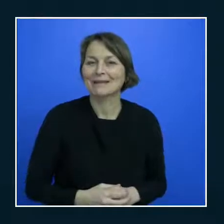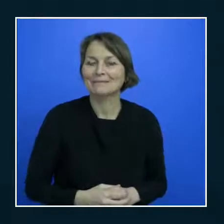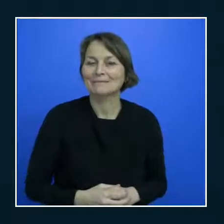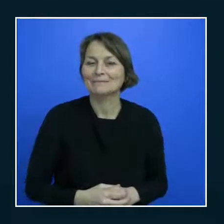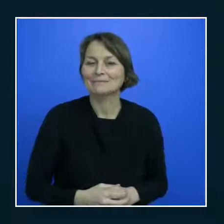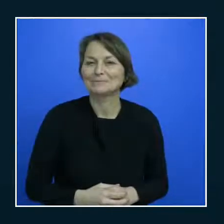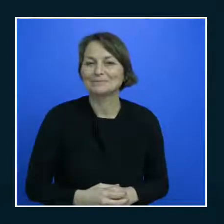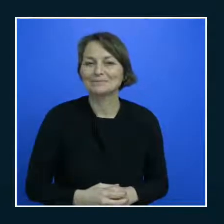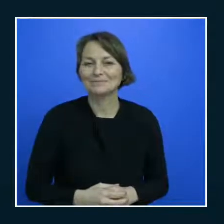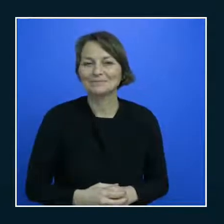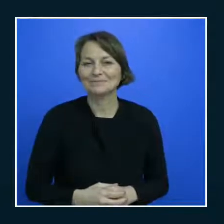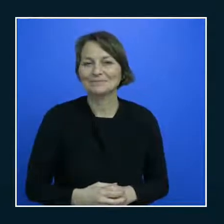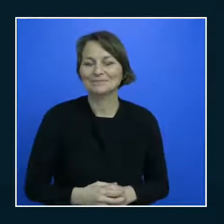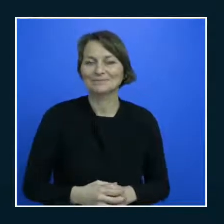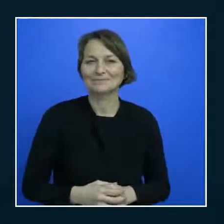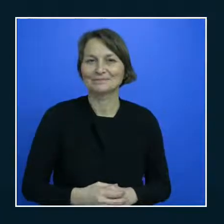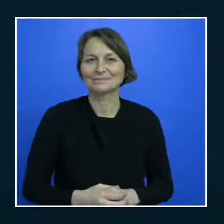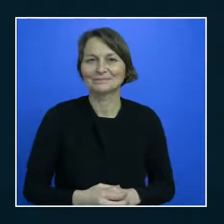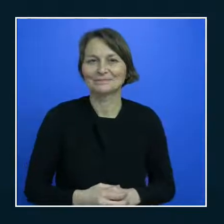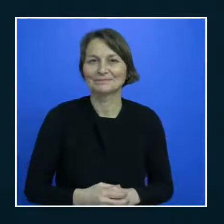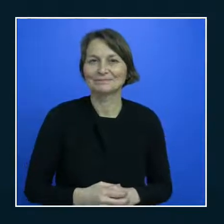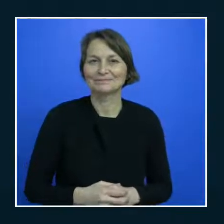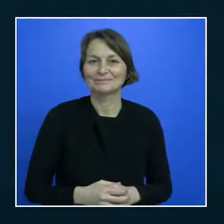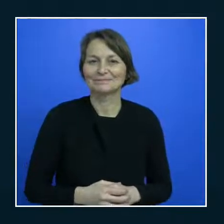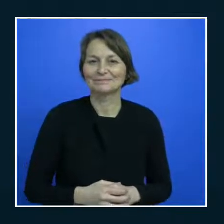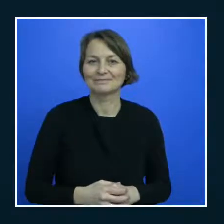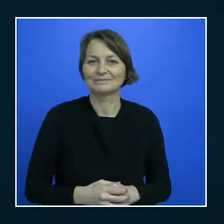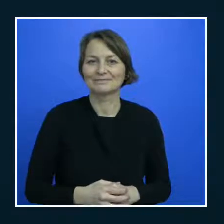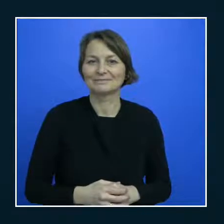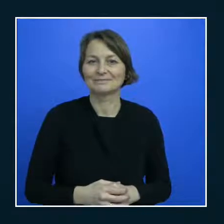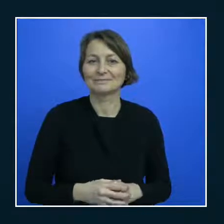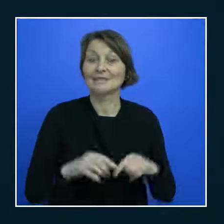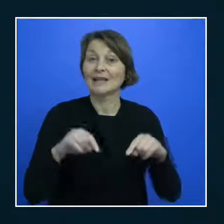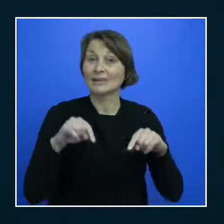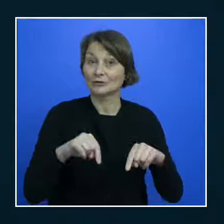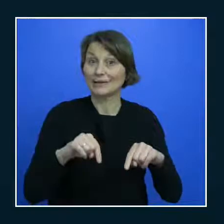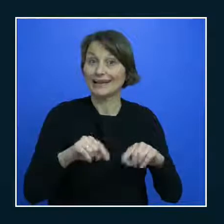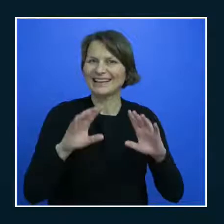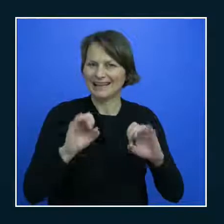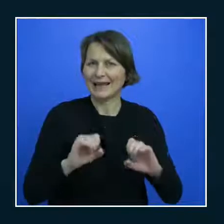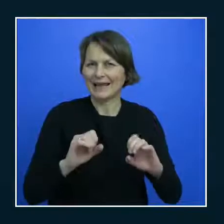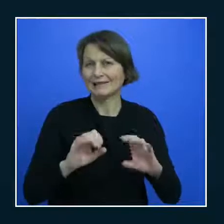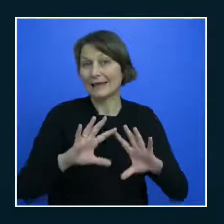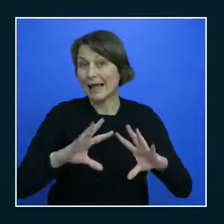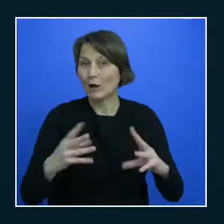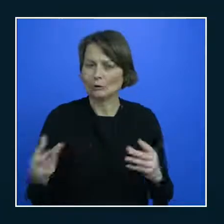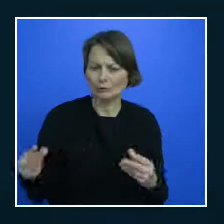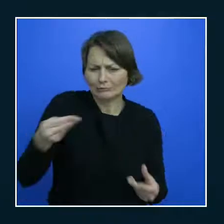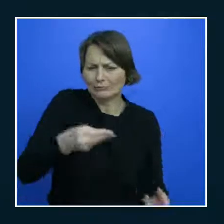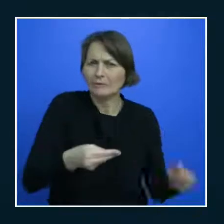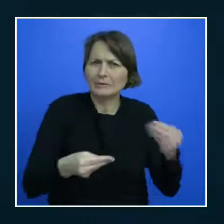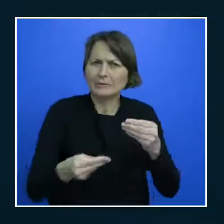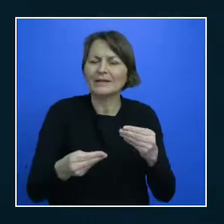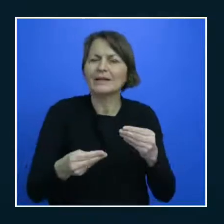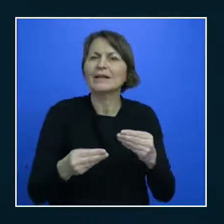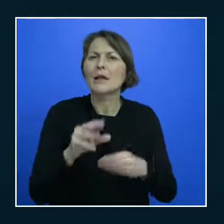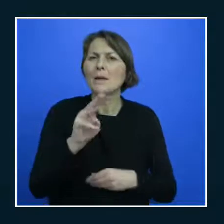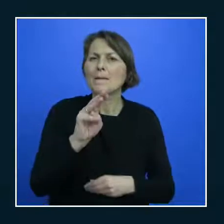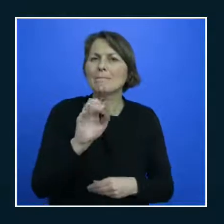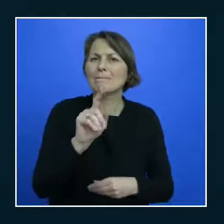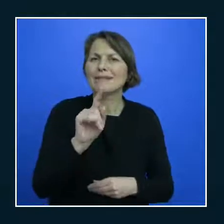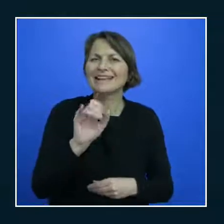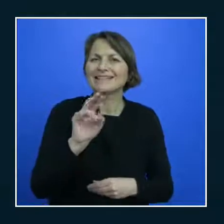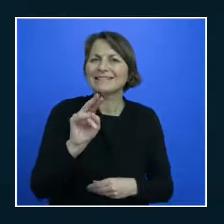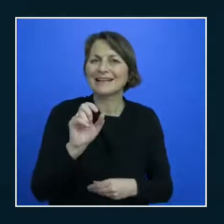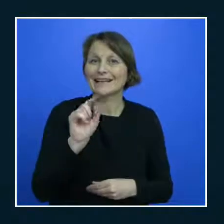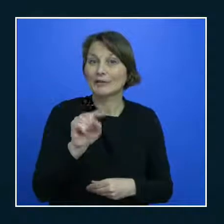you can find the meetup on contributing.today. Cool. And we will put that in the chat.